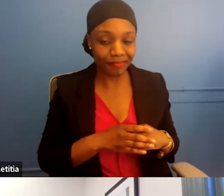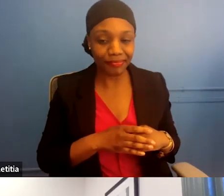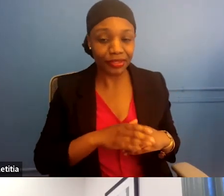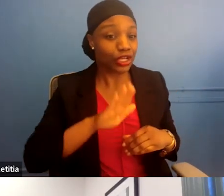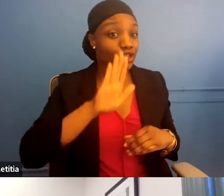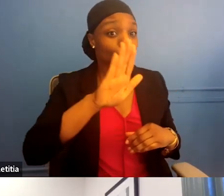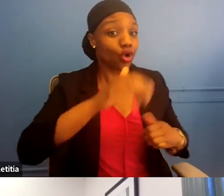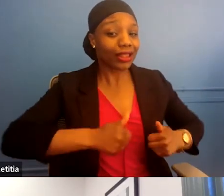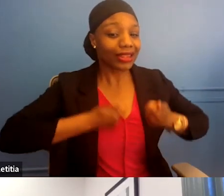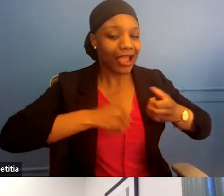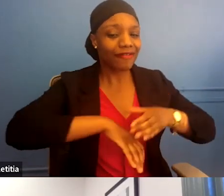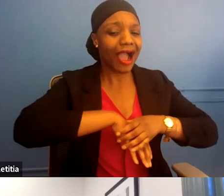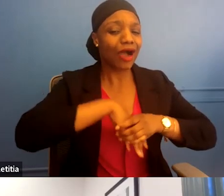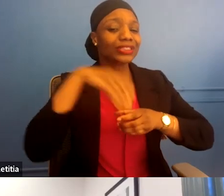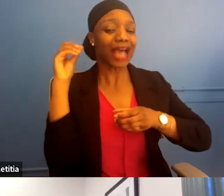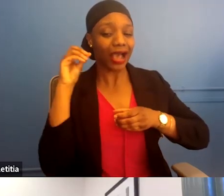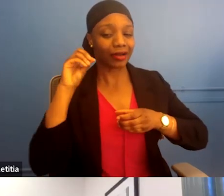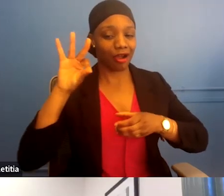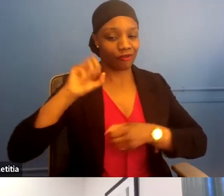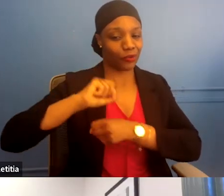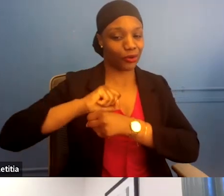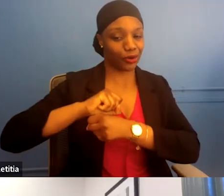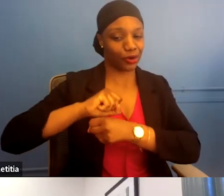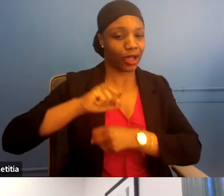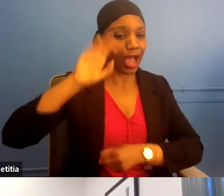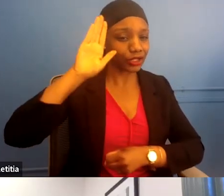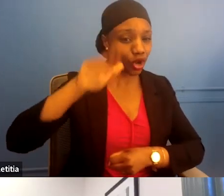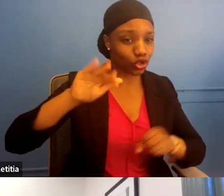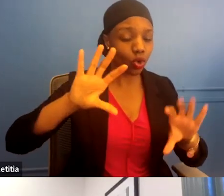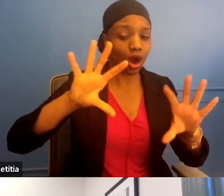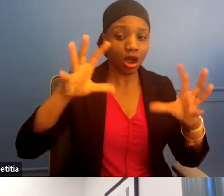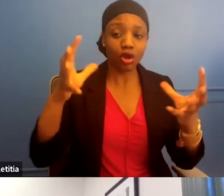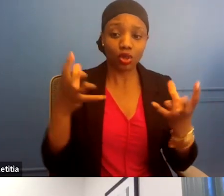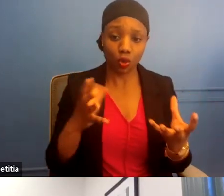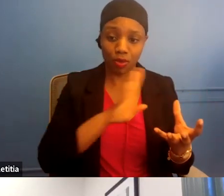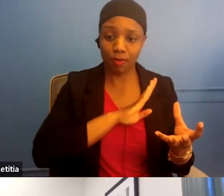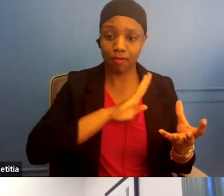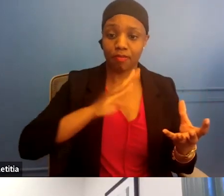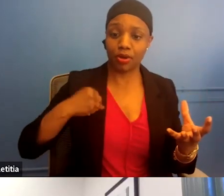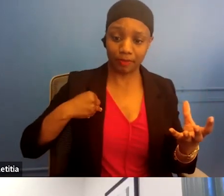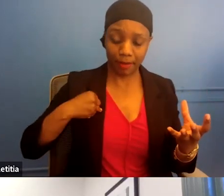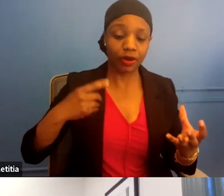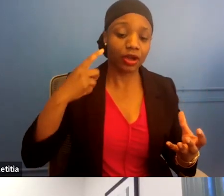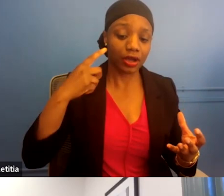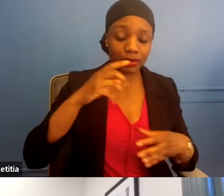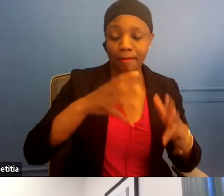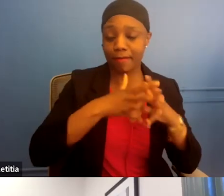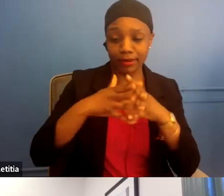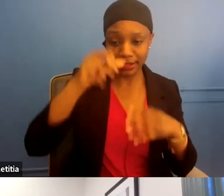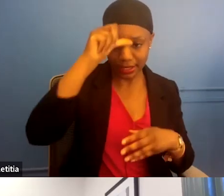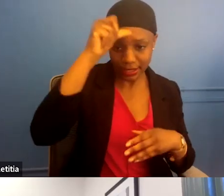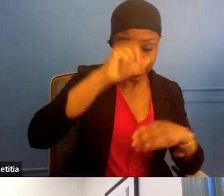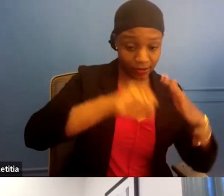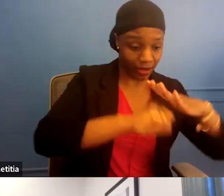life outside of work. I know you're a global board member of 2 nonprofits, American Indian Foundation